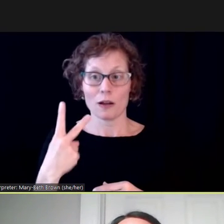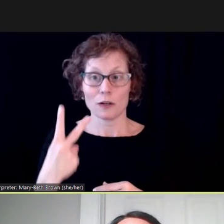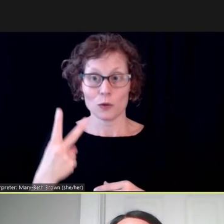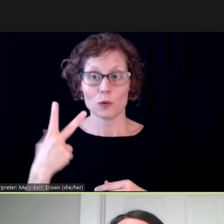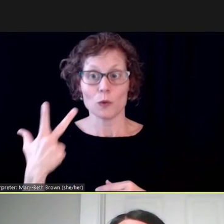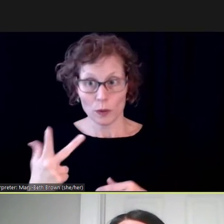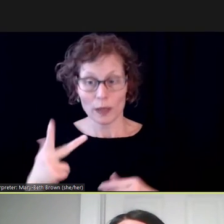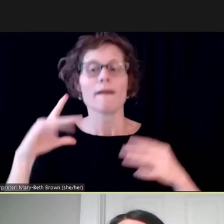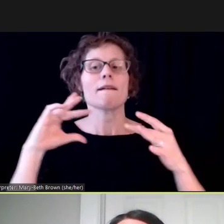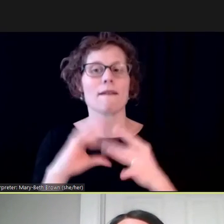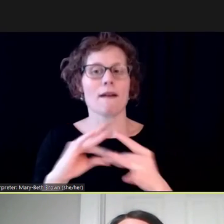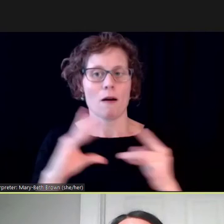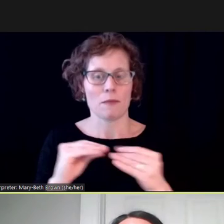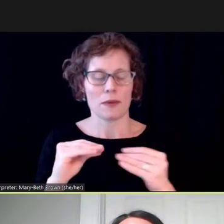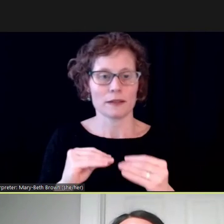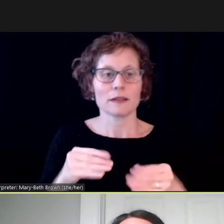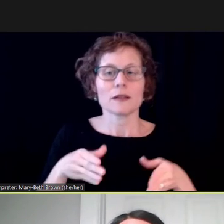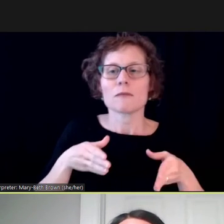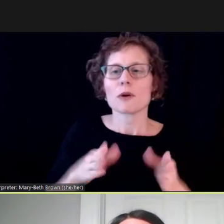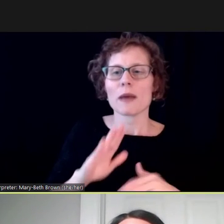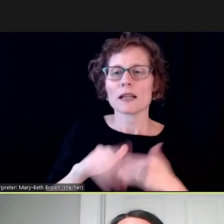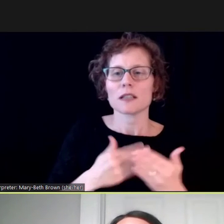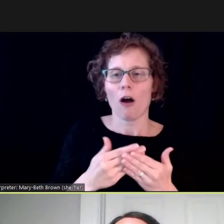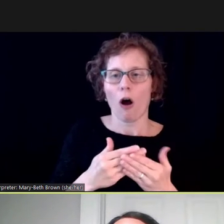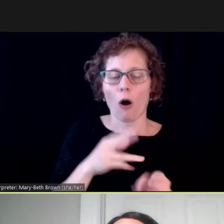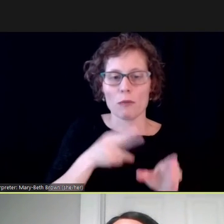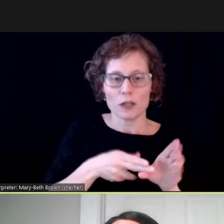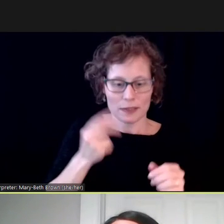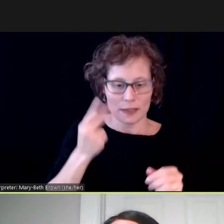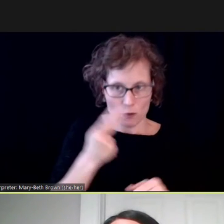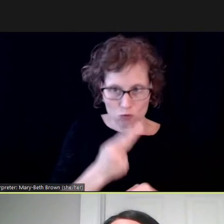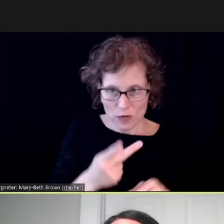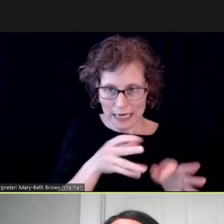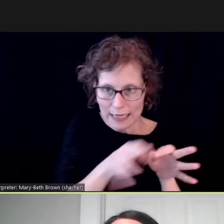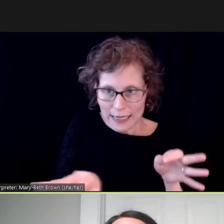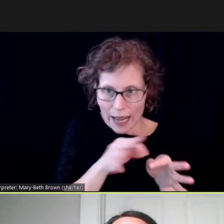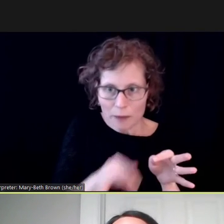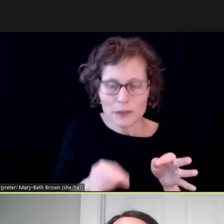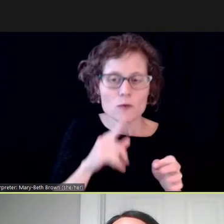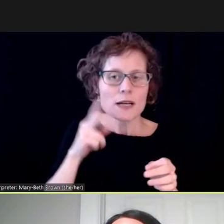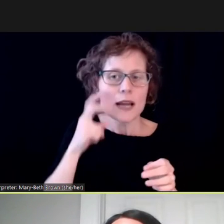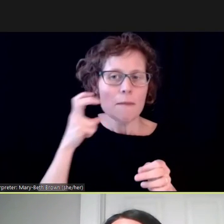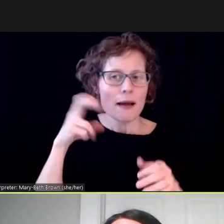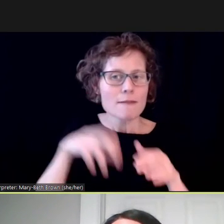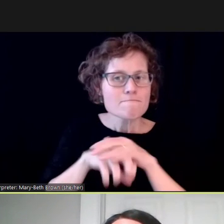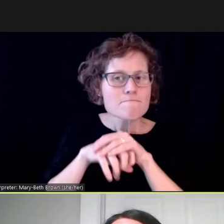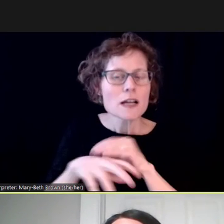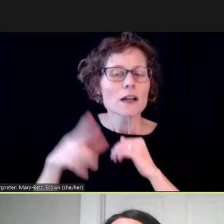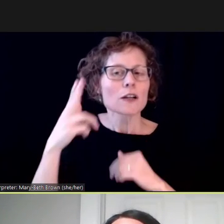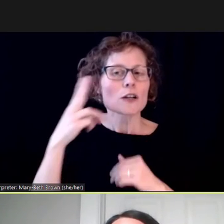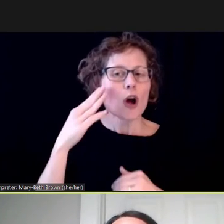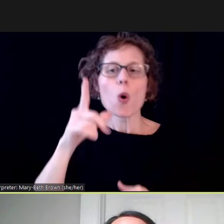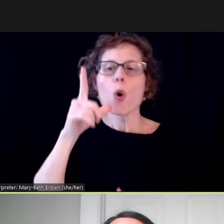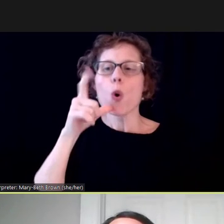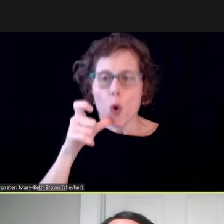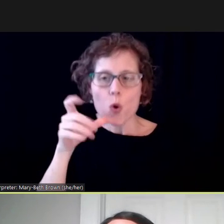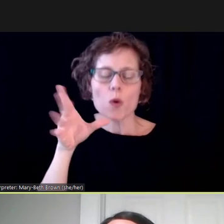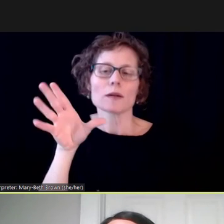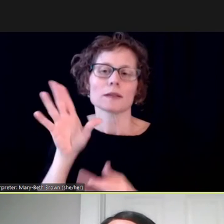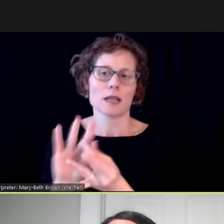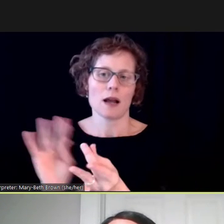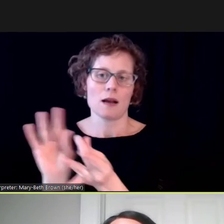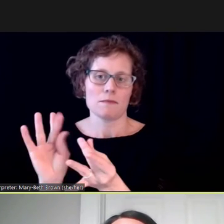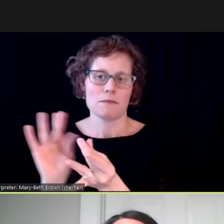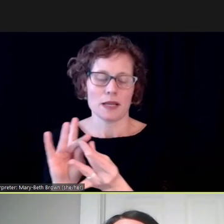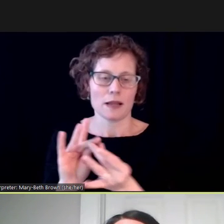That will let all participants, whether they're viewing captioning or whether they're deafblind, know who the speaker is and give